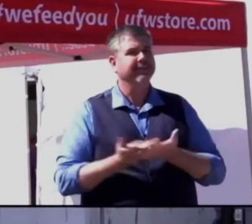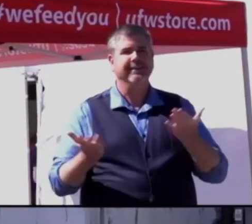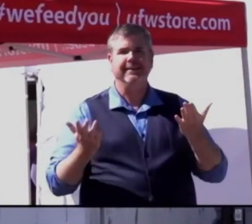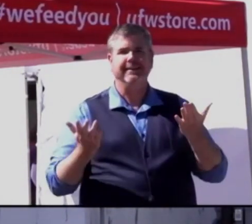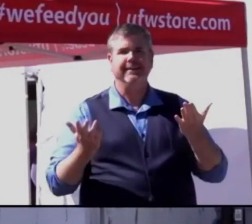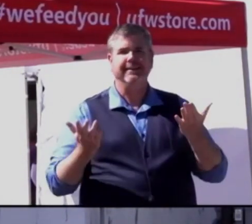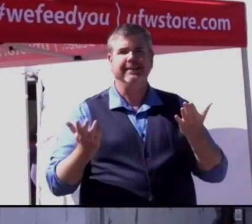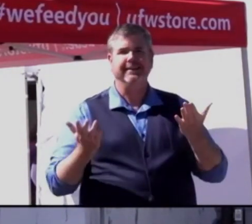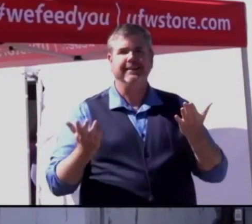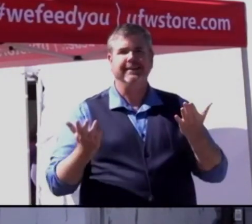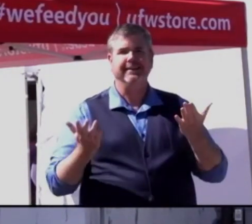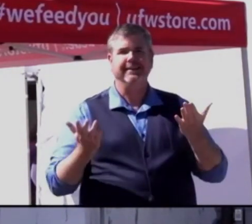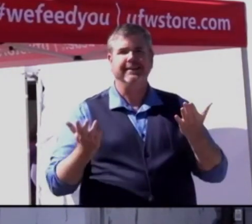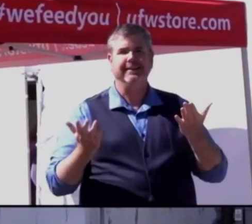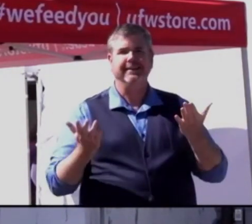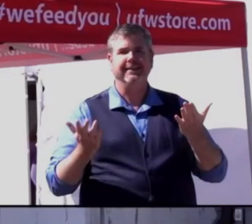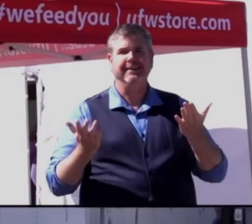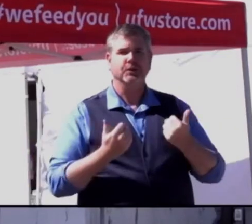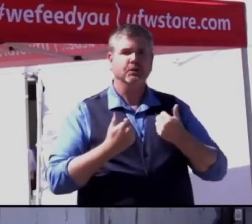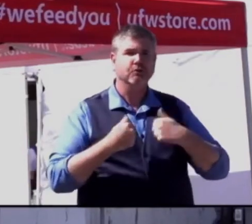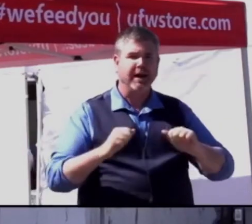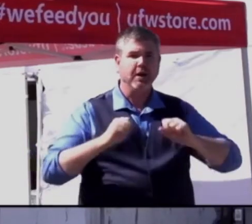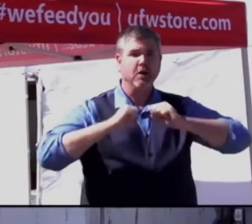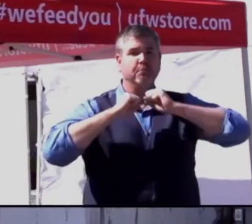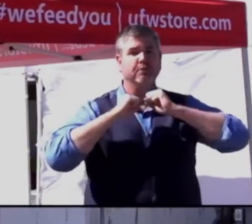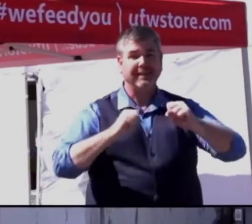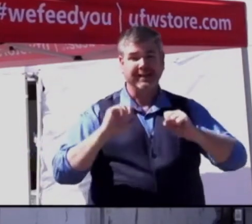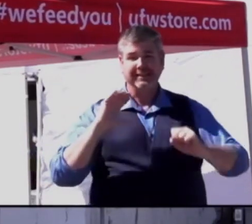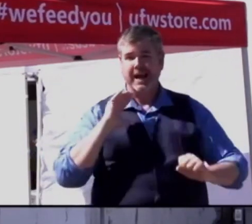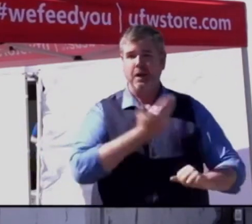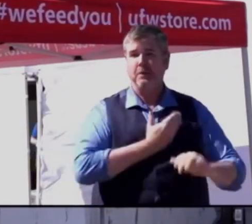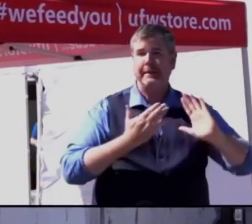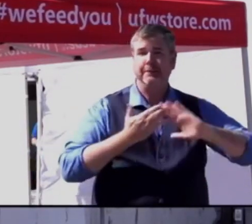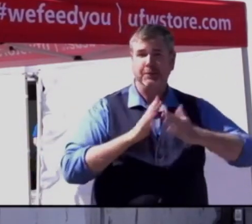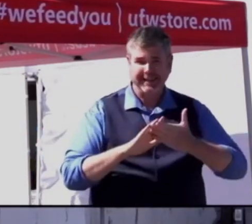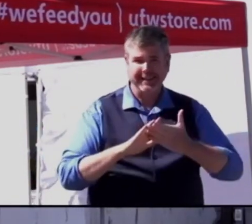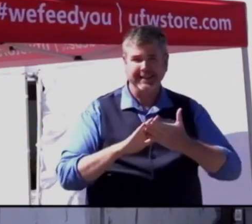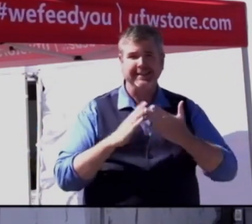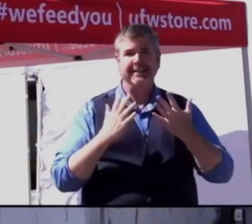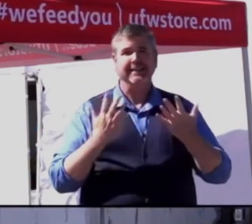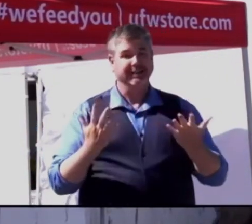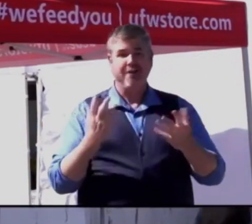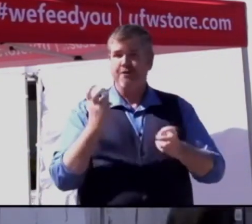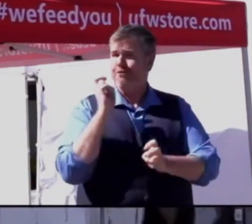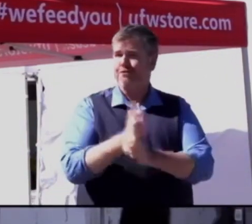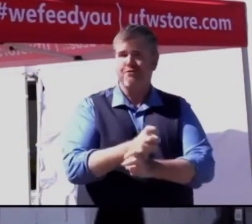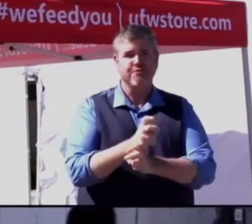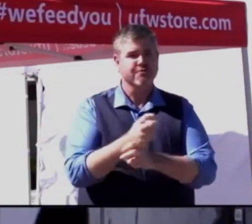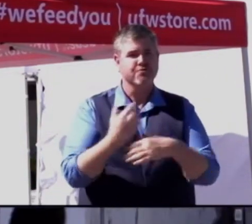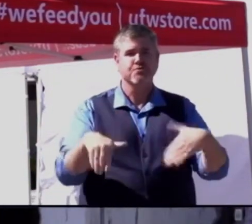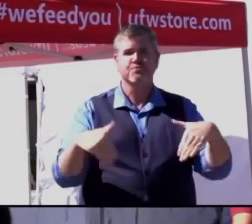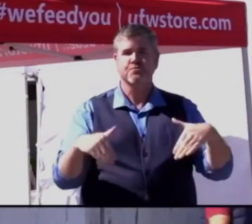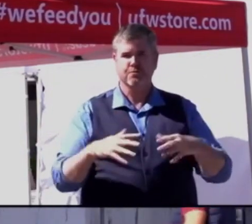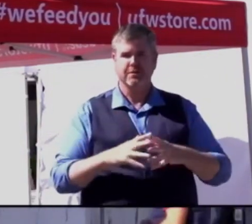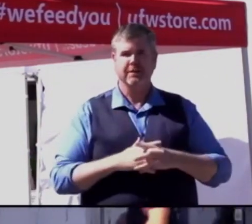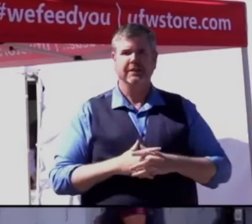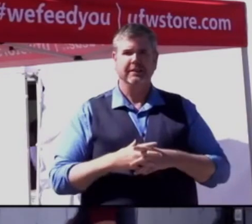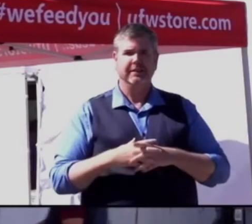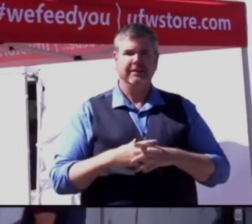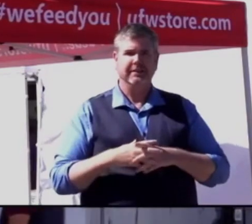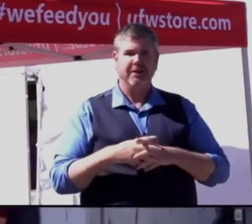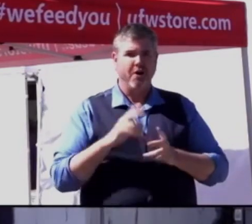to do to protect our community. And it's been really hard. It's been hard for us, and it's been hard for